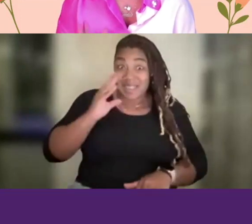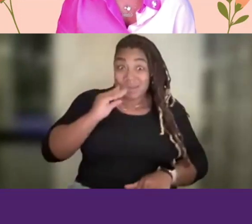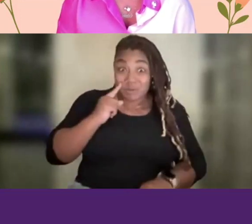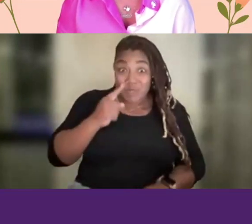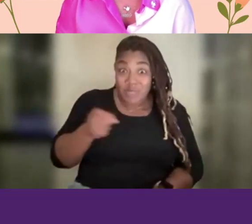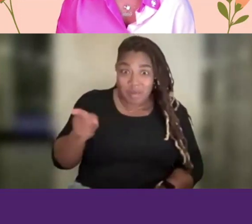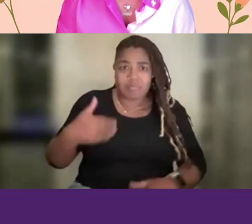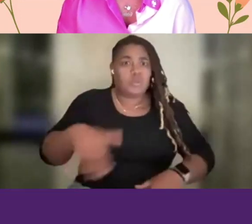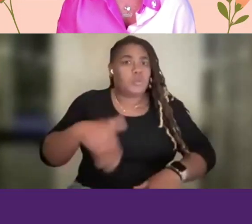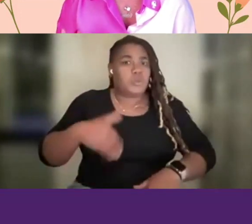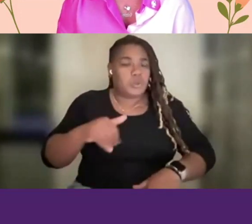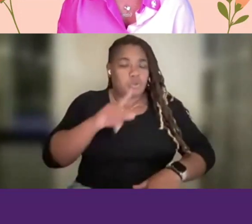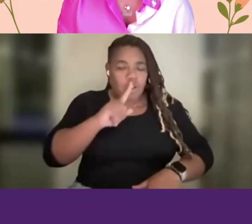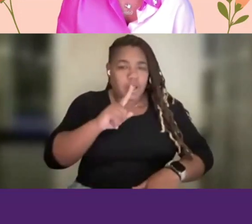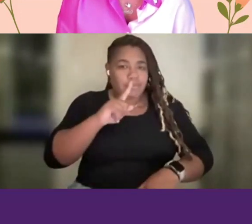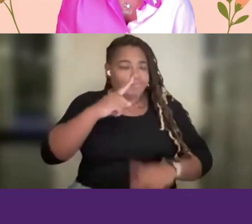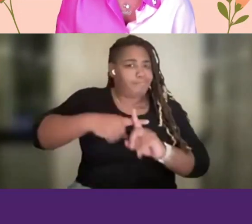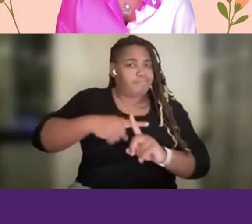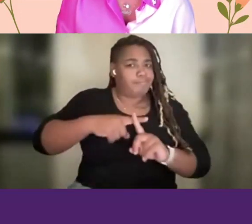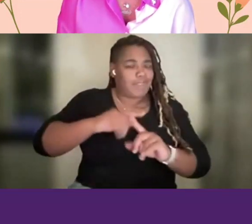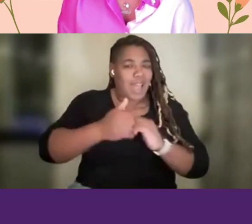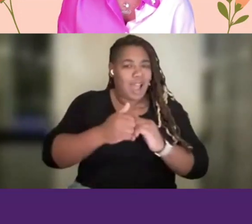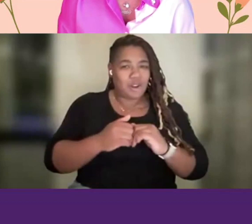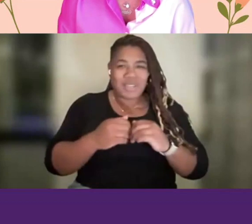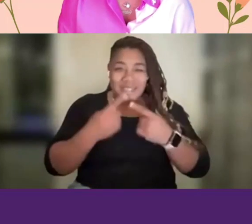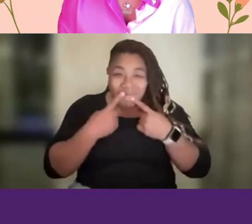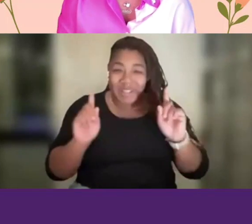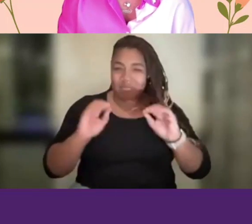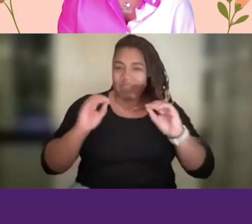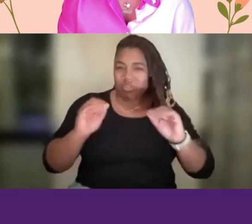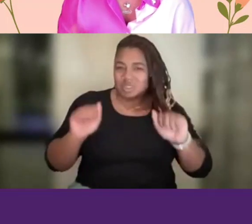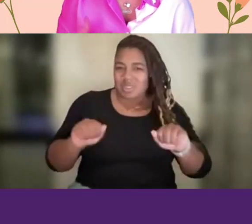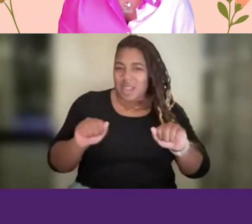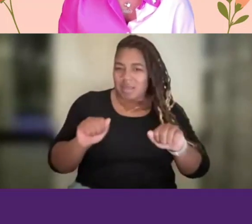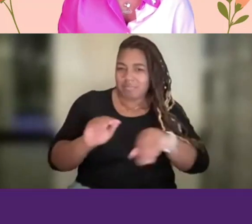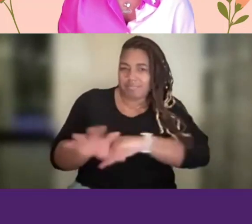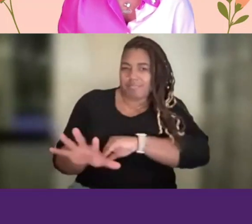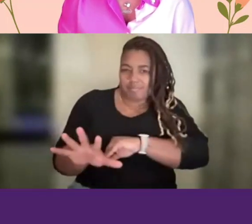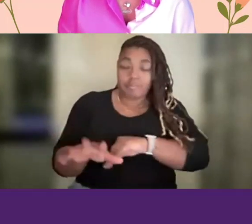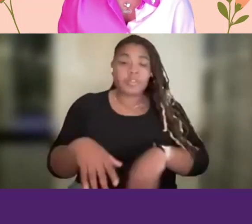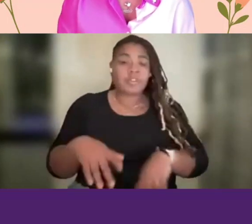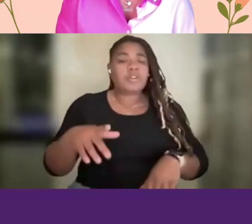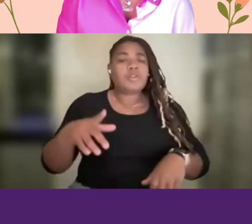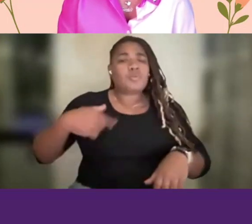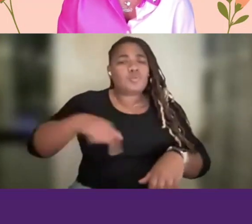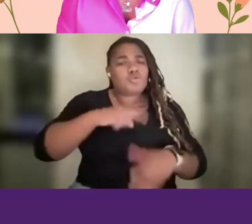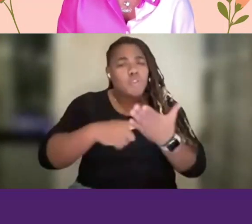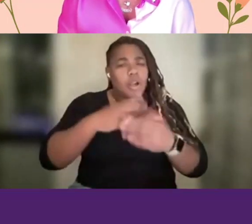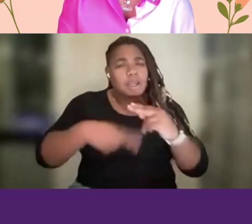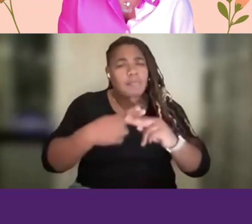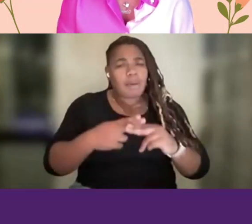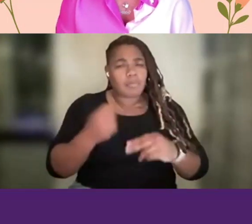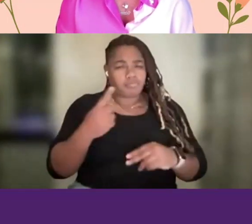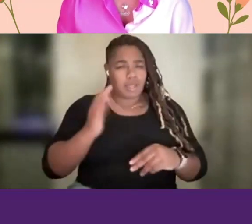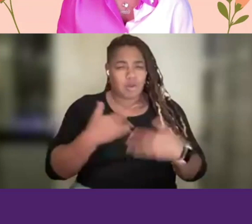how effective education can be. We're talking about understanding our health in this manner in our 20s,